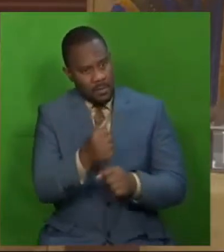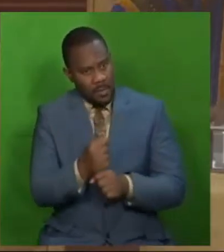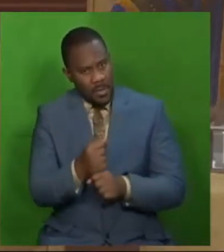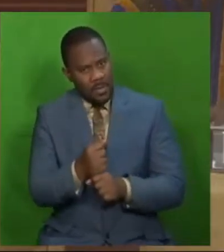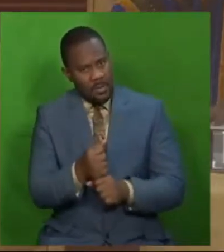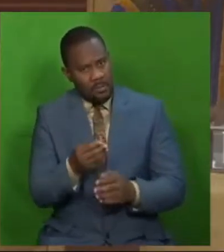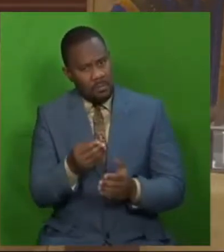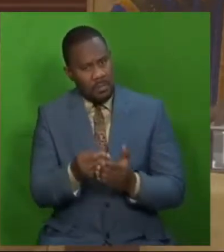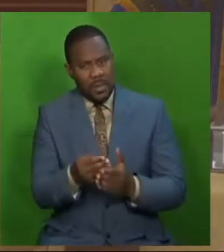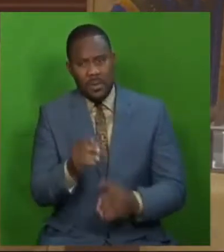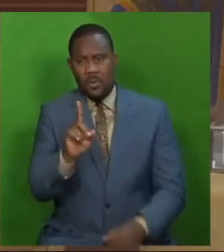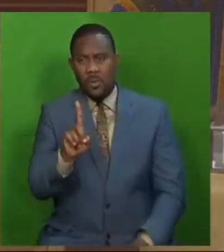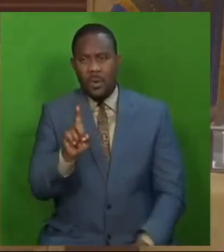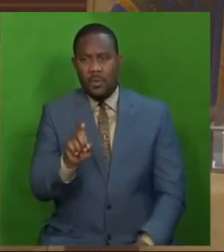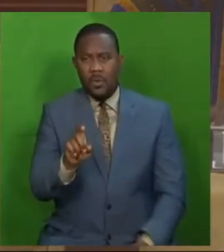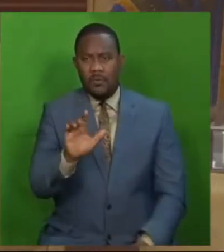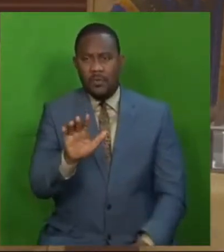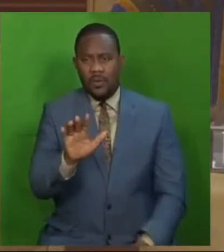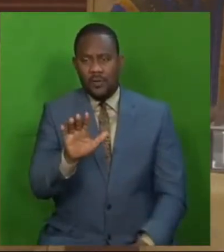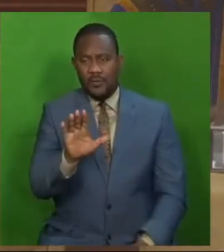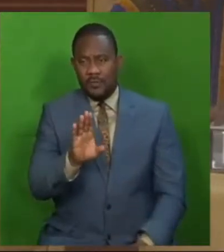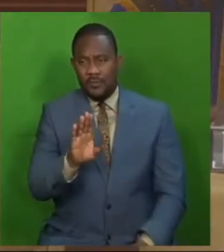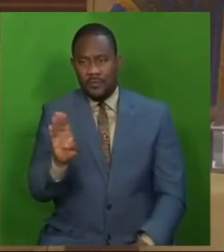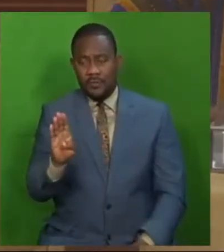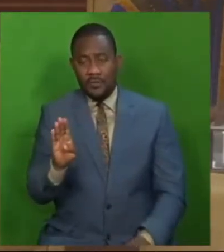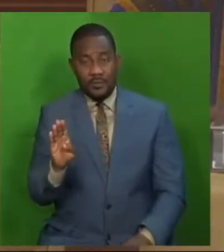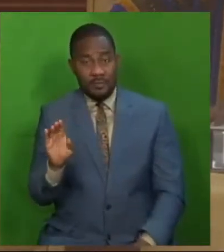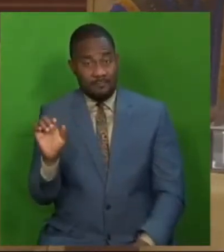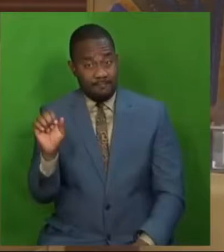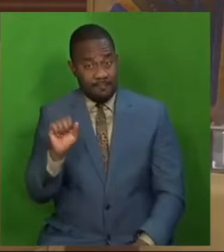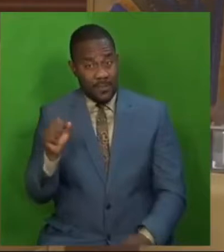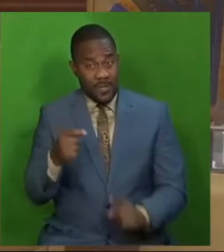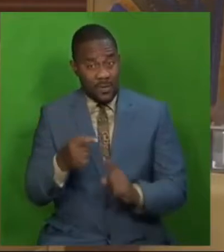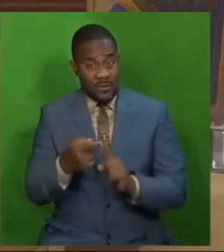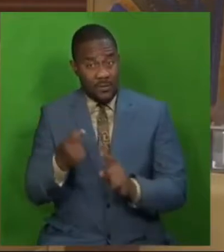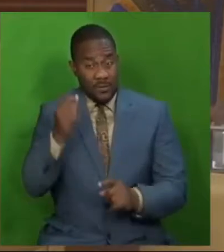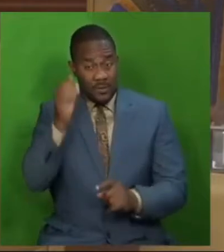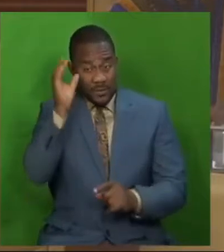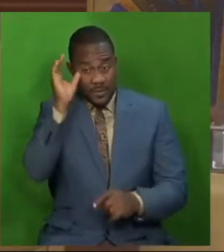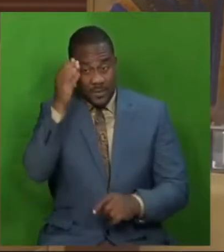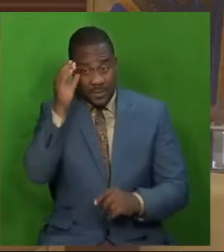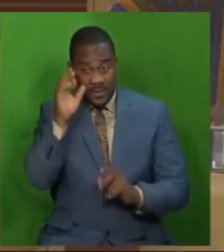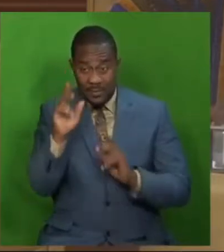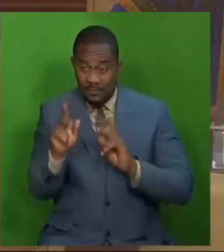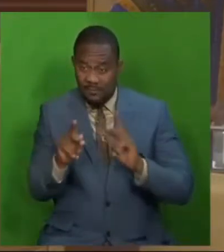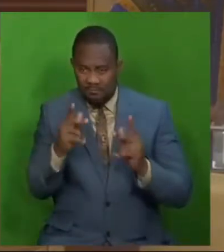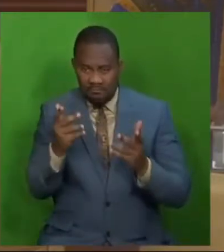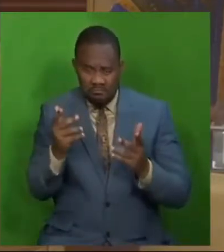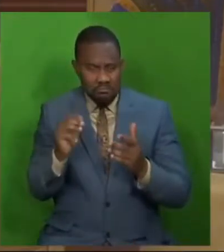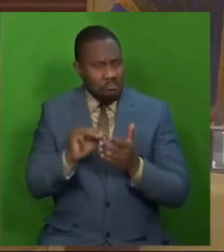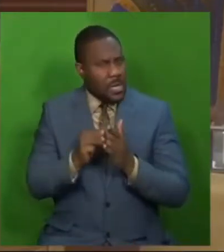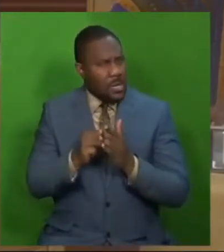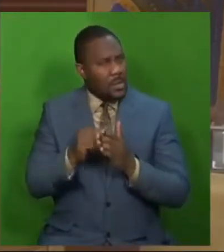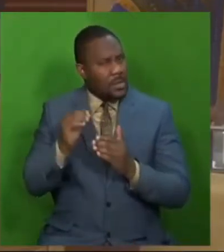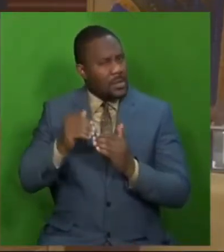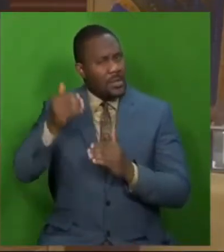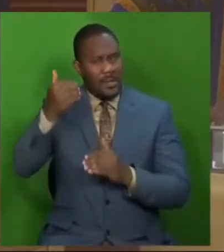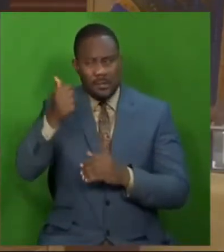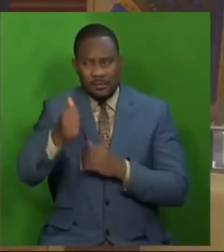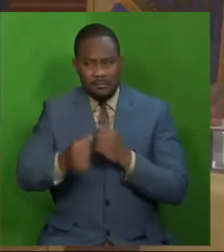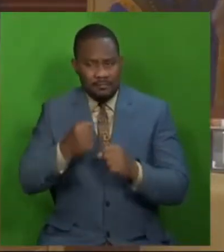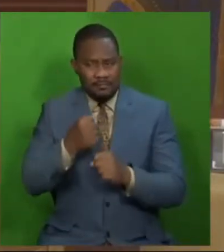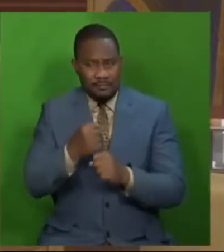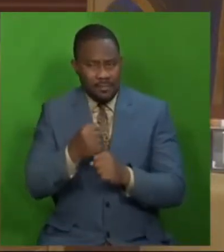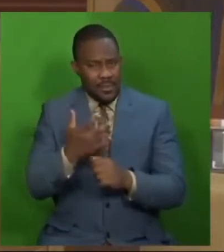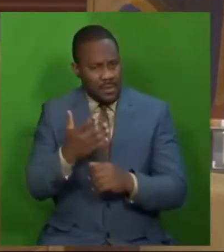$1.5 billion US from the Chinese. So in the next 10 years, even though Ghanaians will